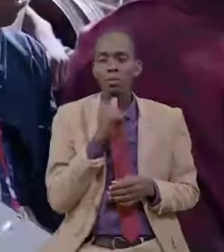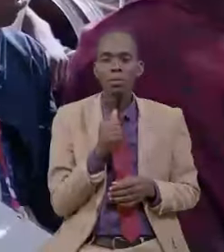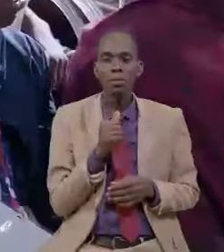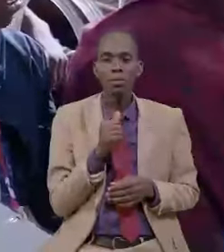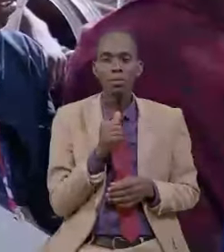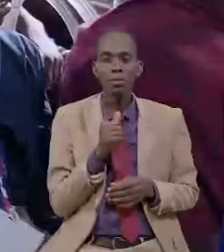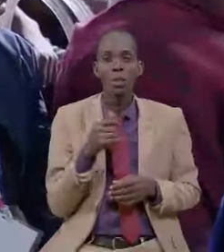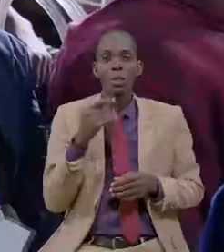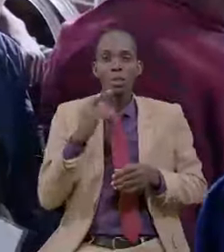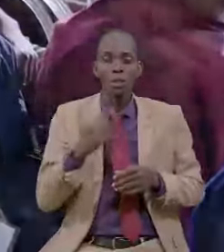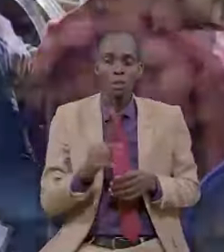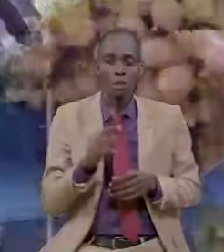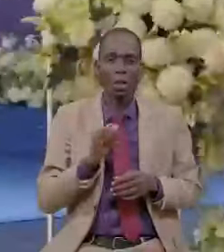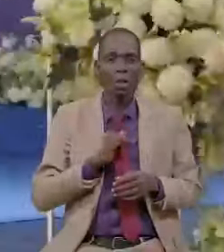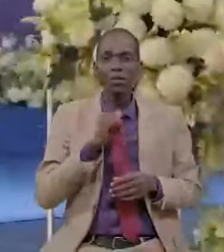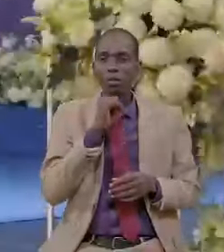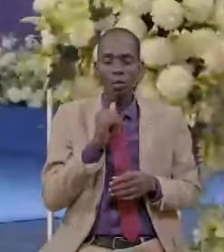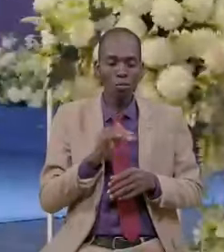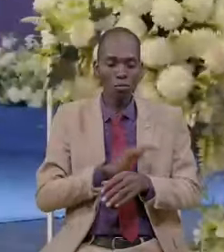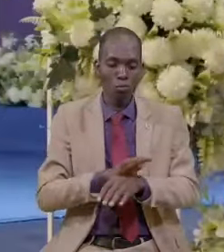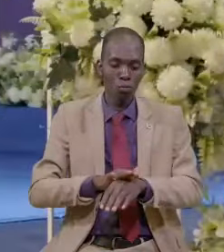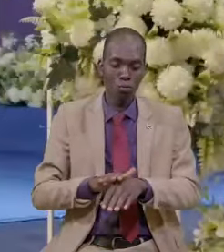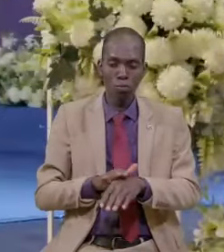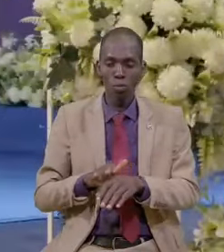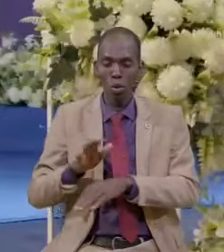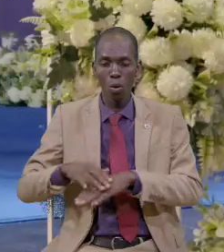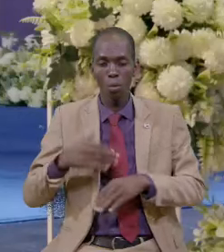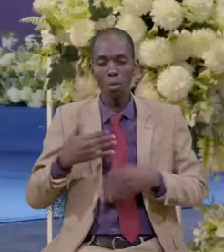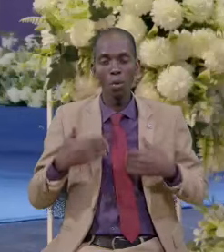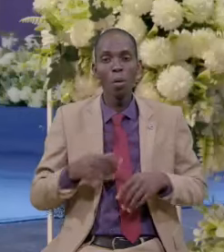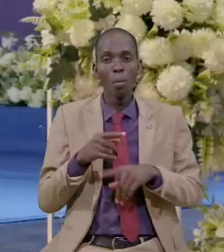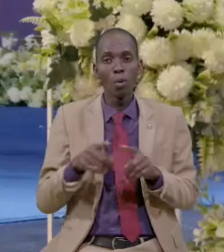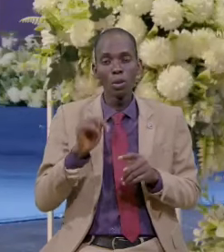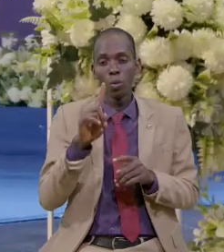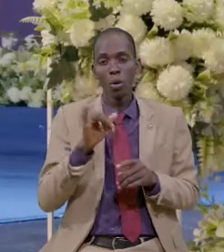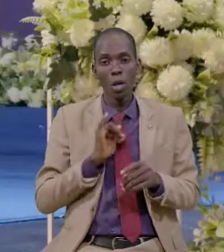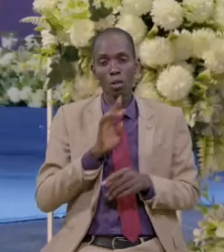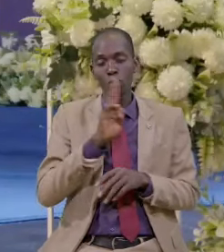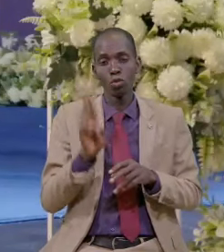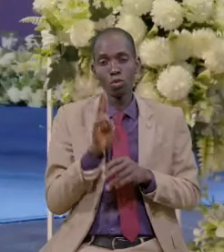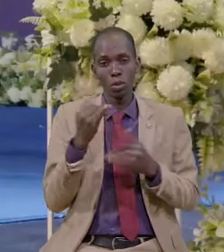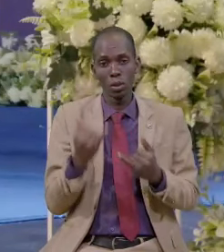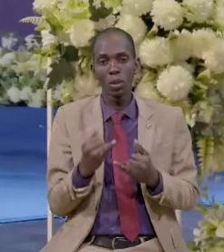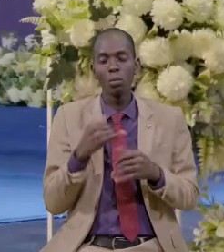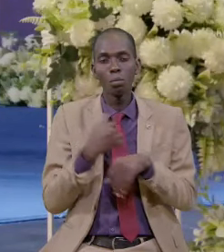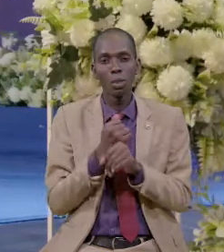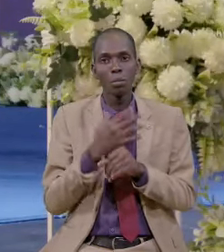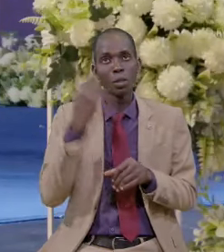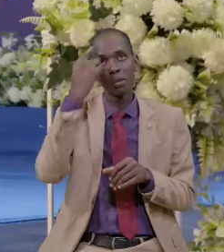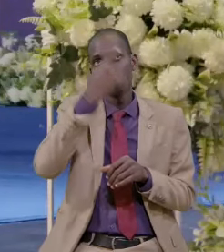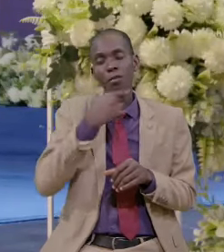I rub now makes my face free from wrinkles. We don't need to rub